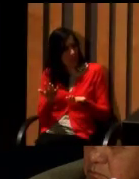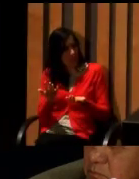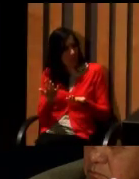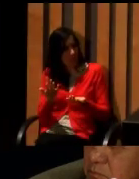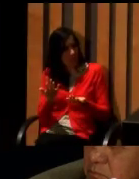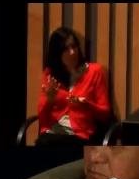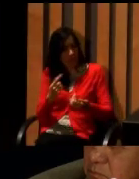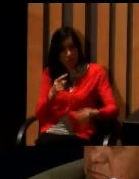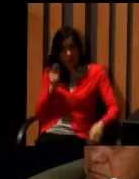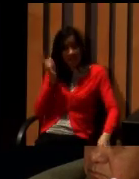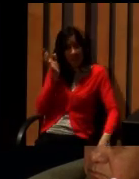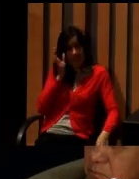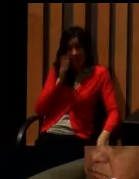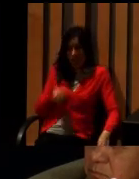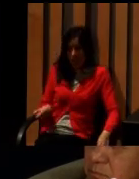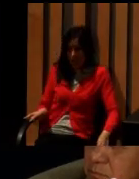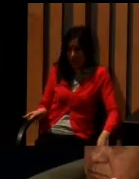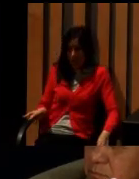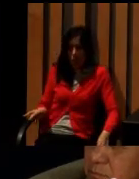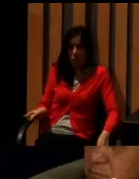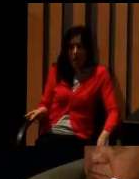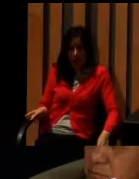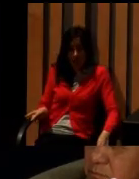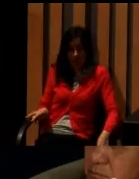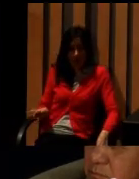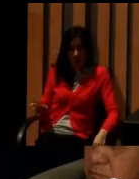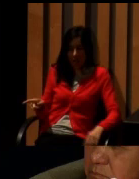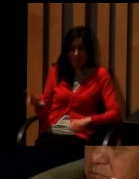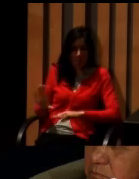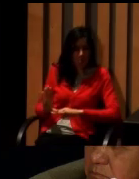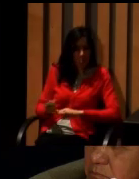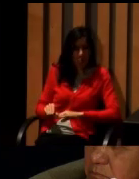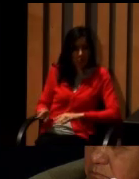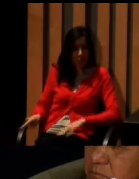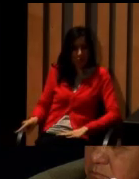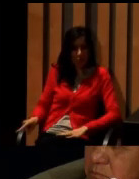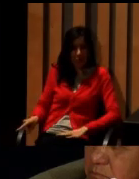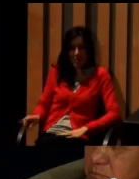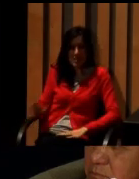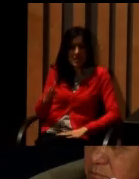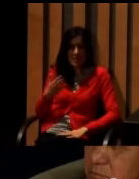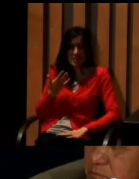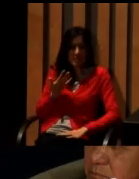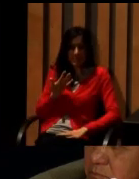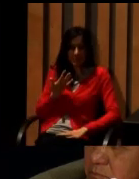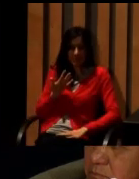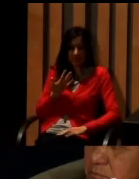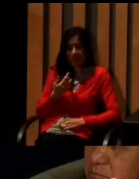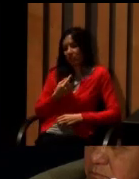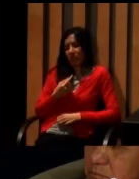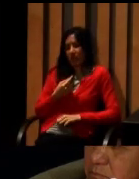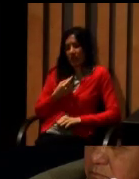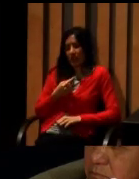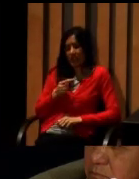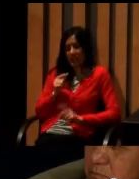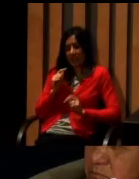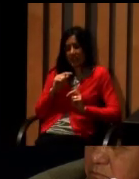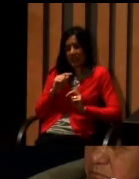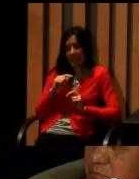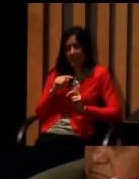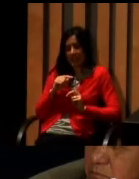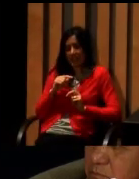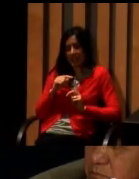so moved by his child's reaction and what it did to his self-esteem in that moment that this guy didn't